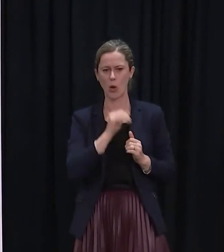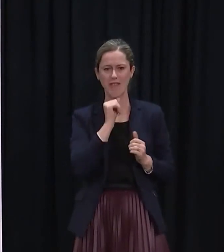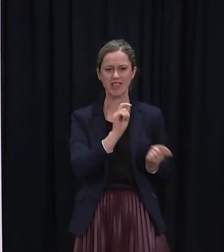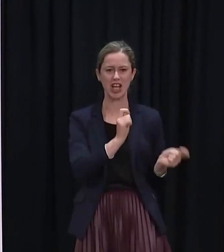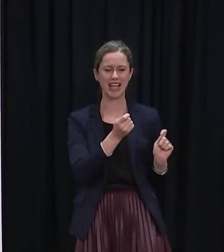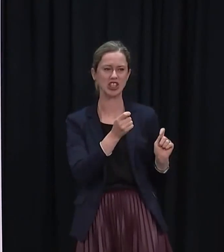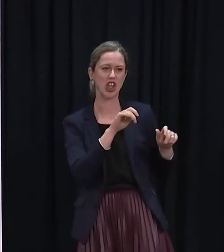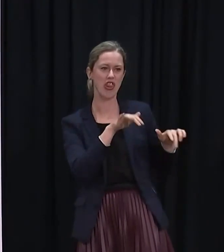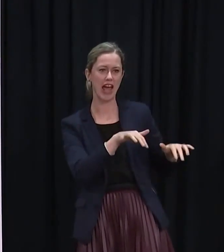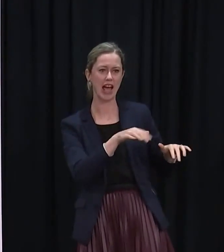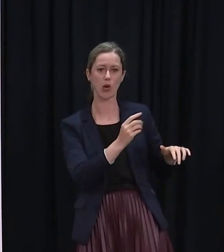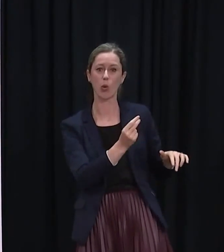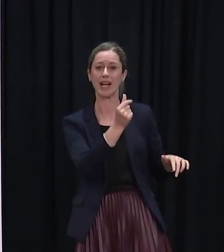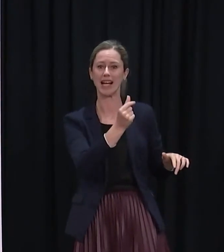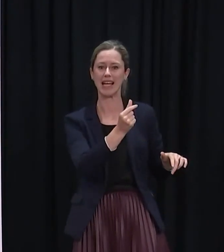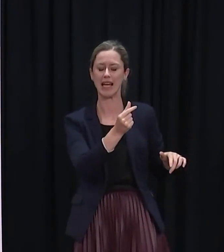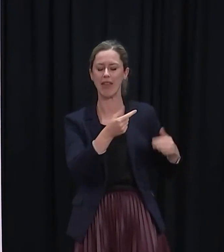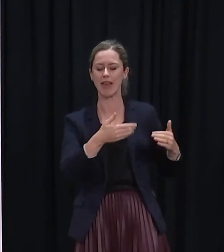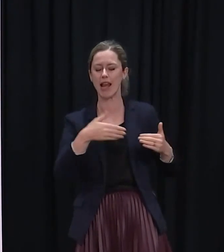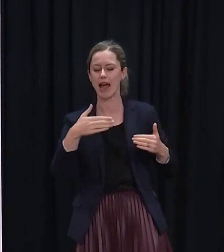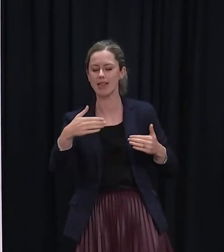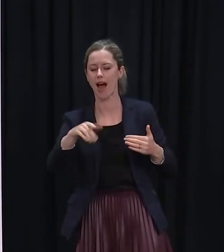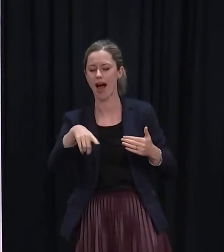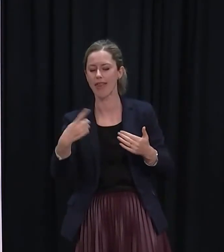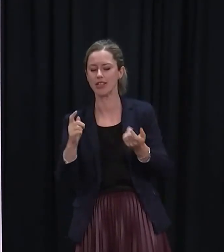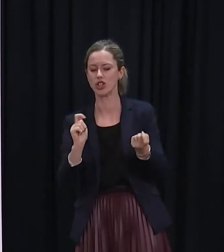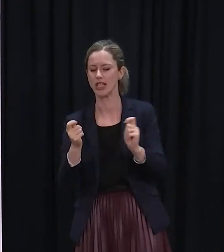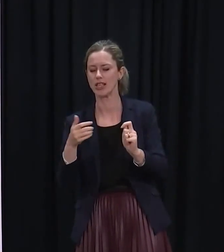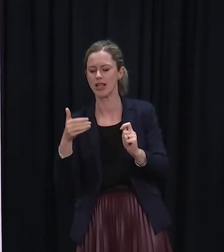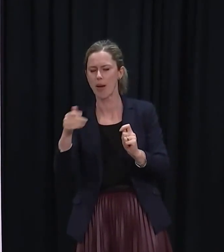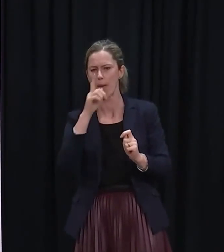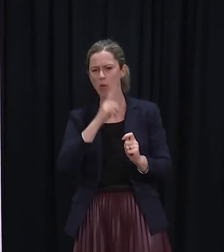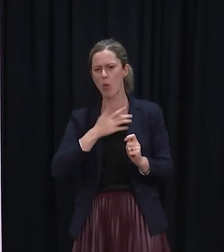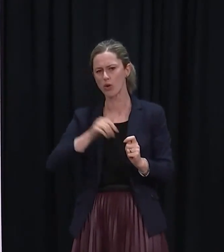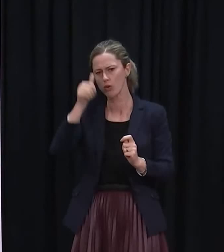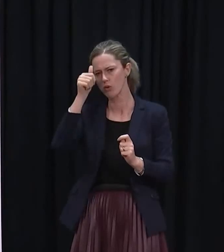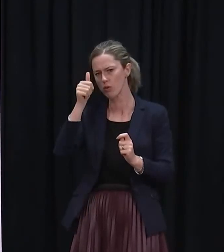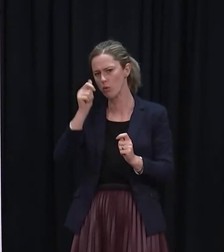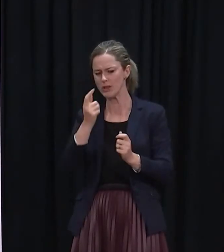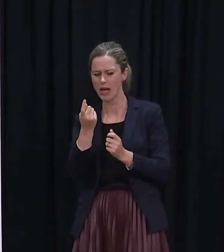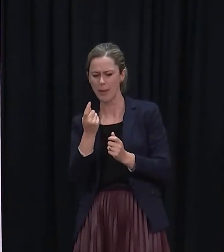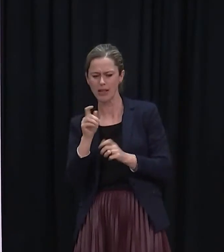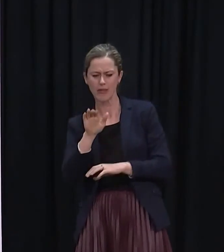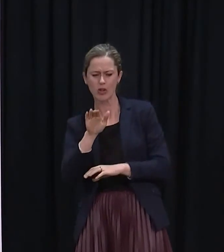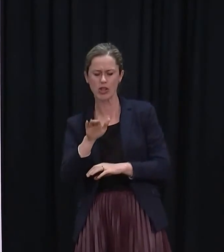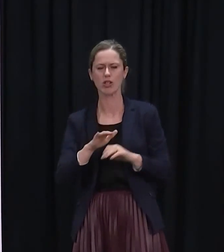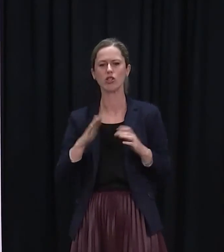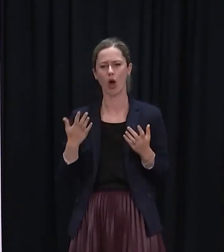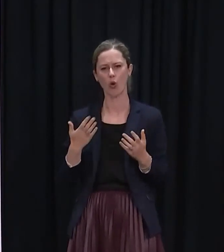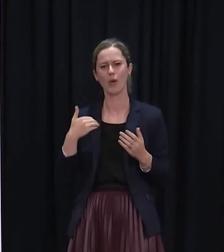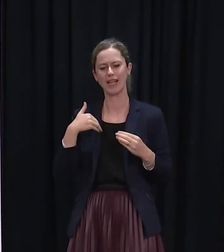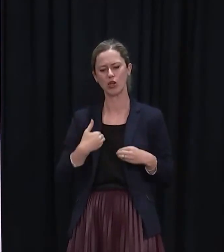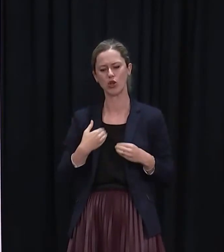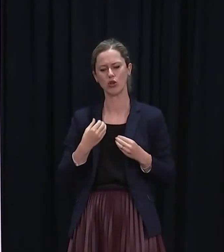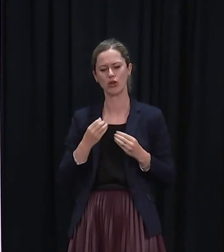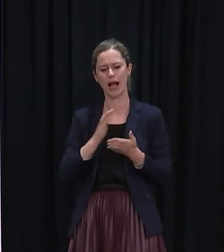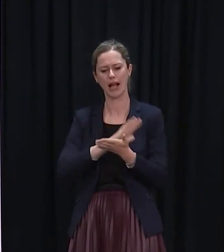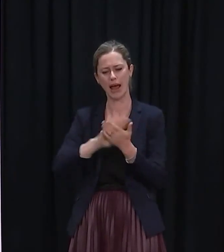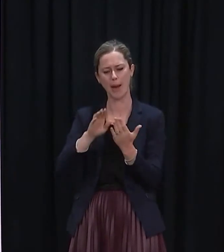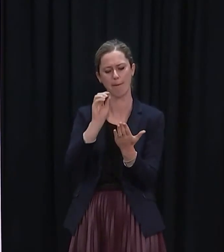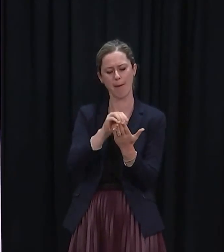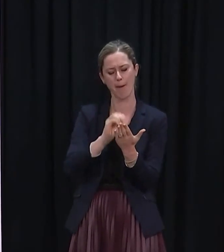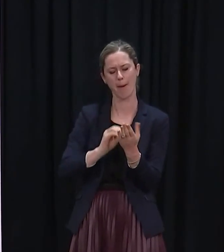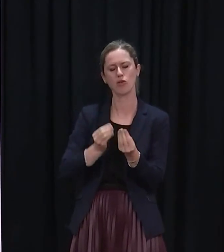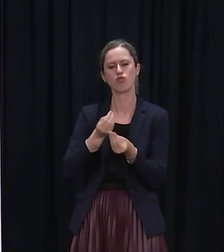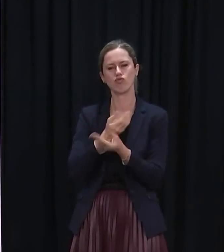some changes fairly quickly, and then I think people will want to know what the roadmap is to further changes, and so we want to be able to work through that and provide people with